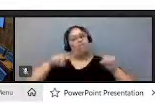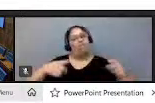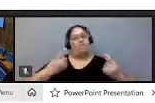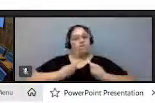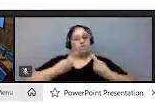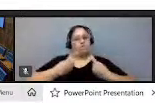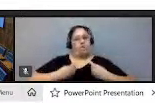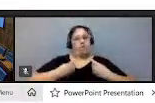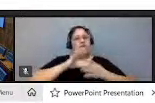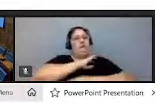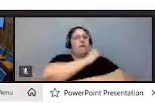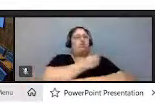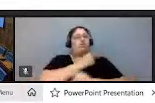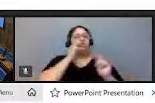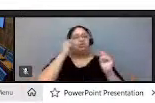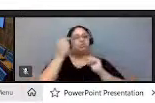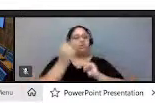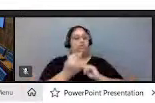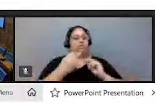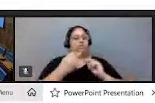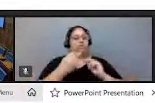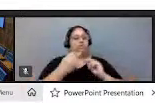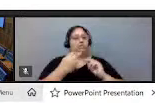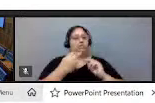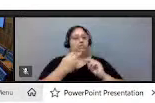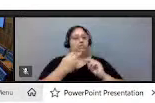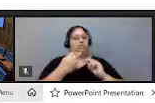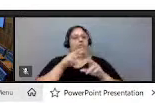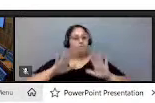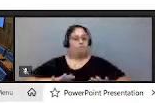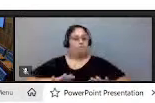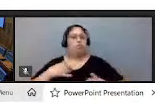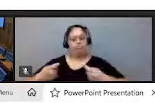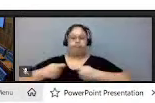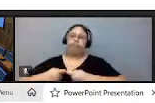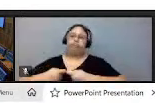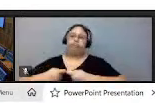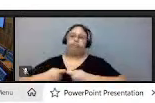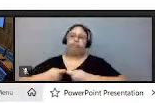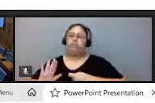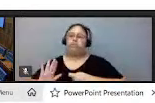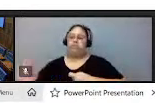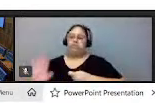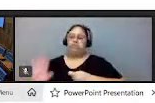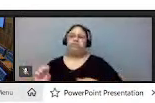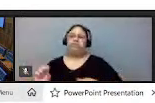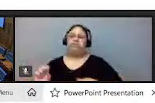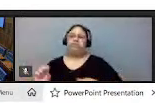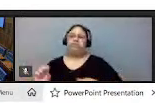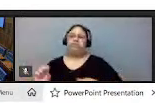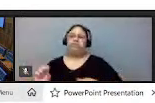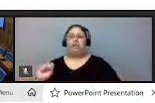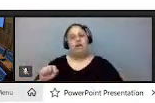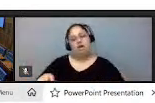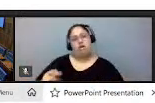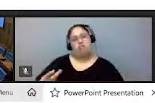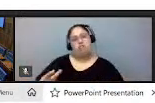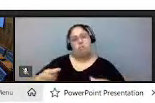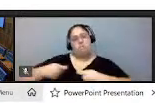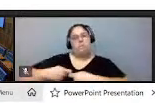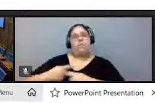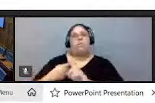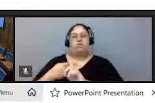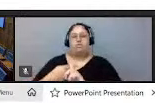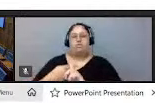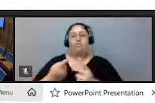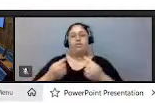from an energy perspective for the Western Cape and complimenting our port on the west coast being the port of Sana um The